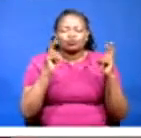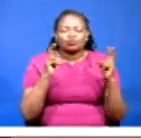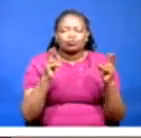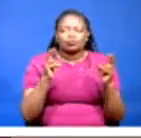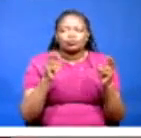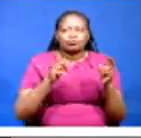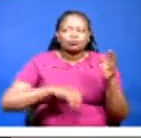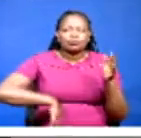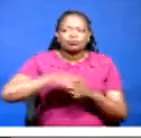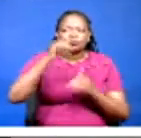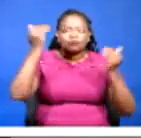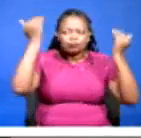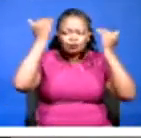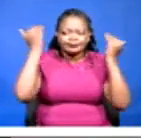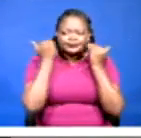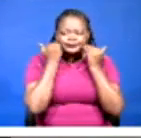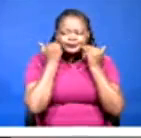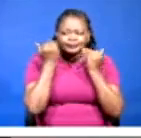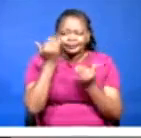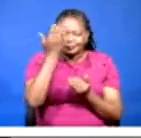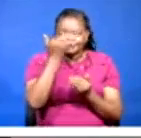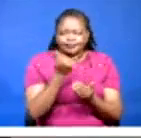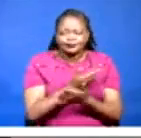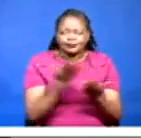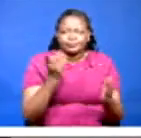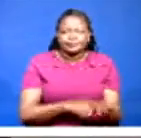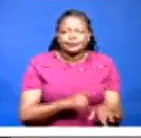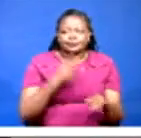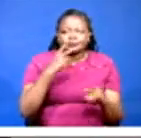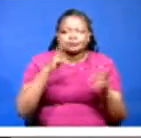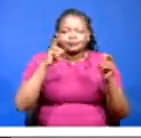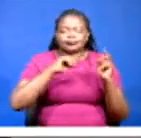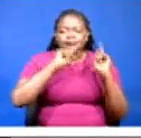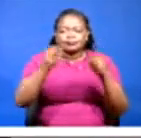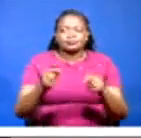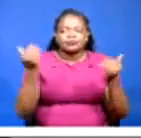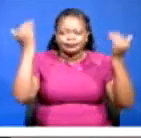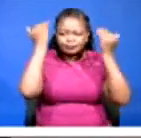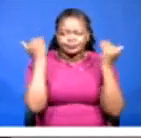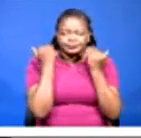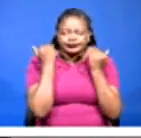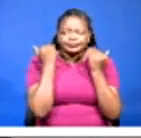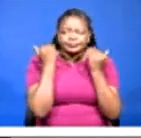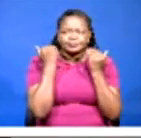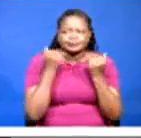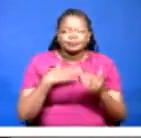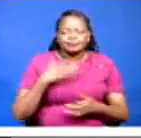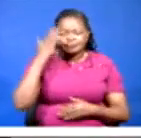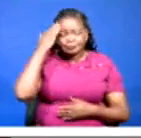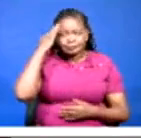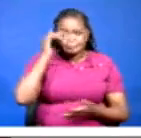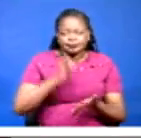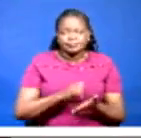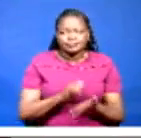of court. So whenever you see a matter now appearing in court, please know that we